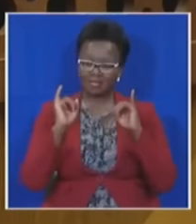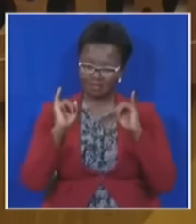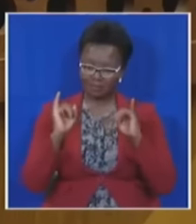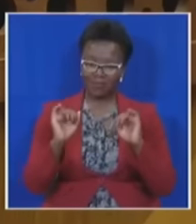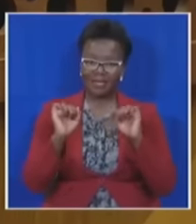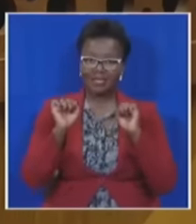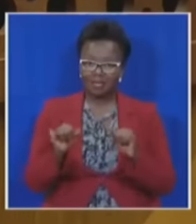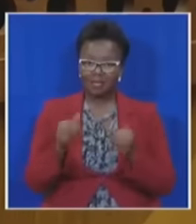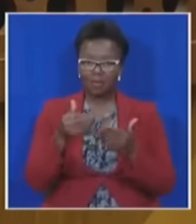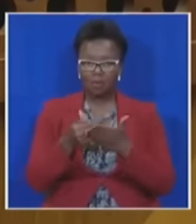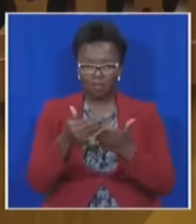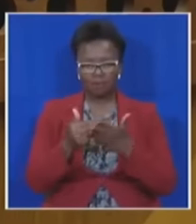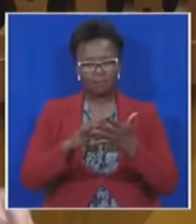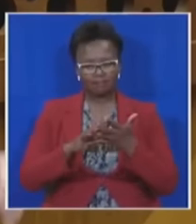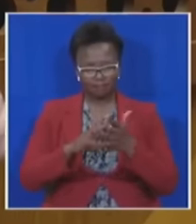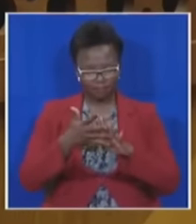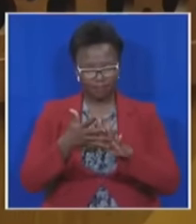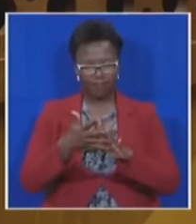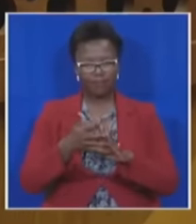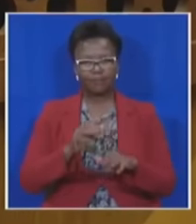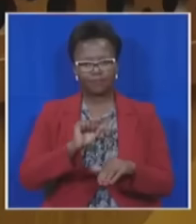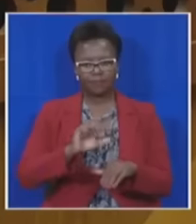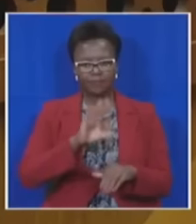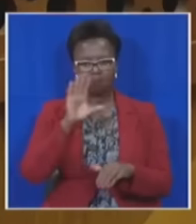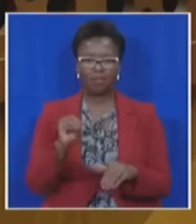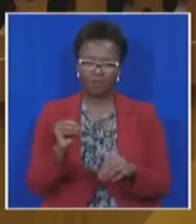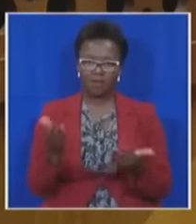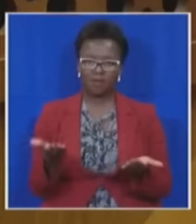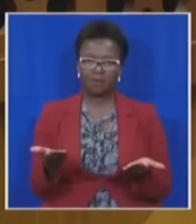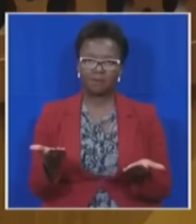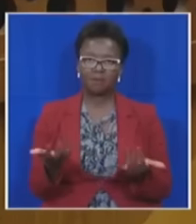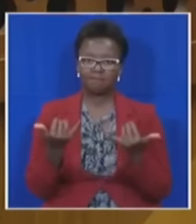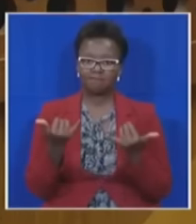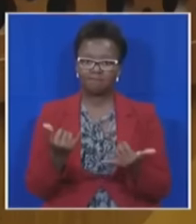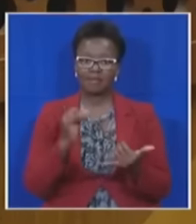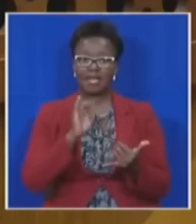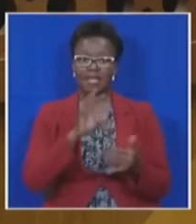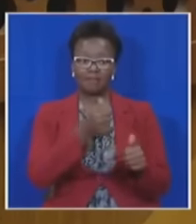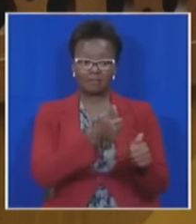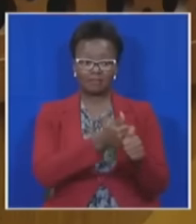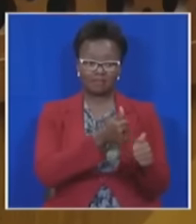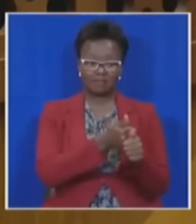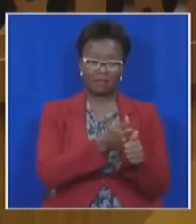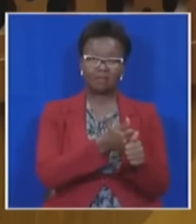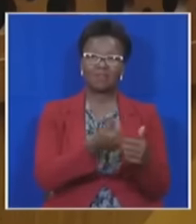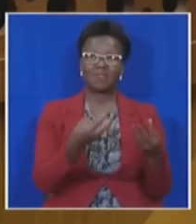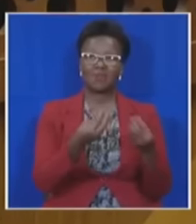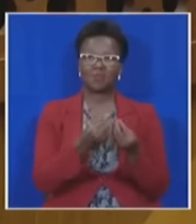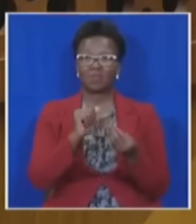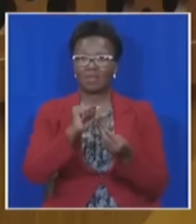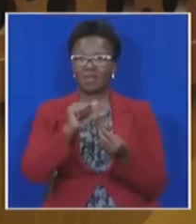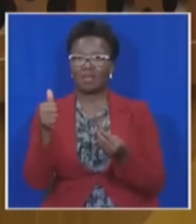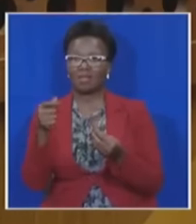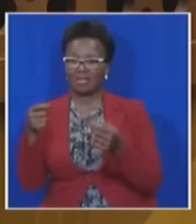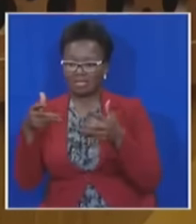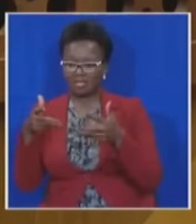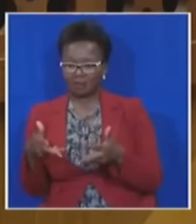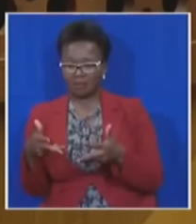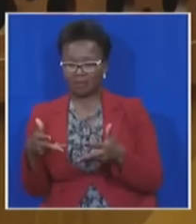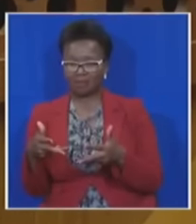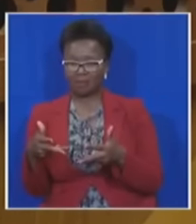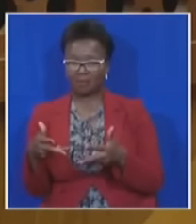coup here on Thursday night. And if she and the other presiding officers do not get the severity of the